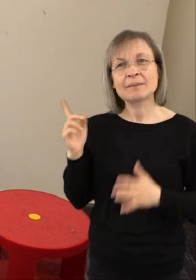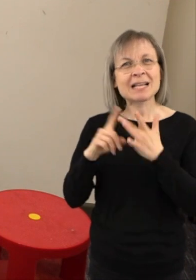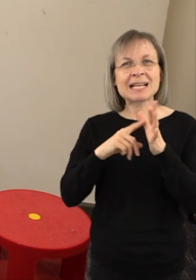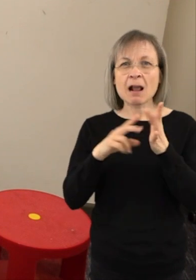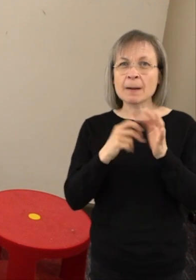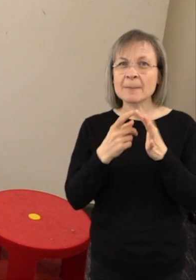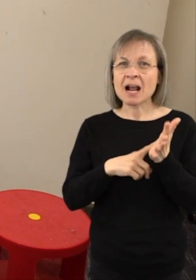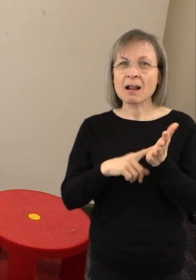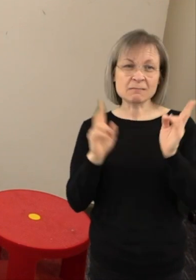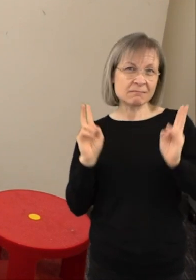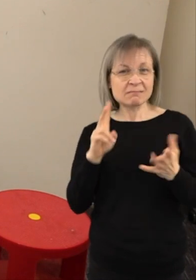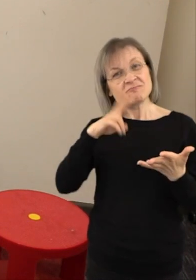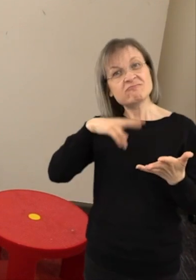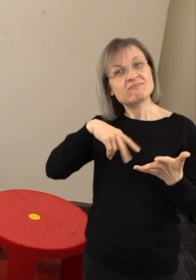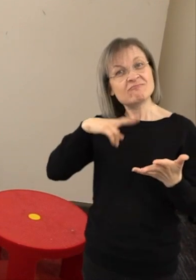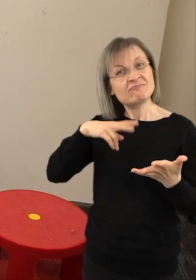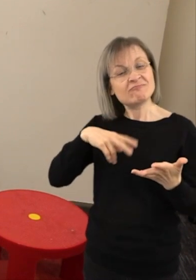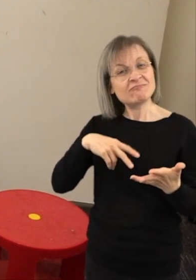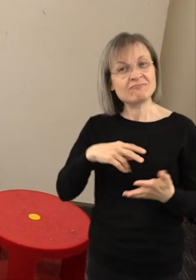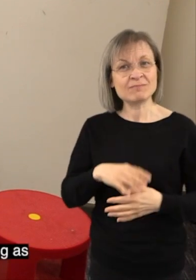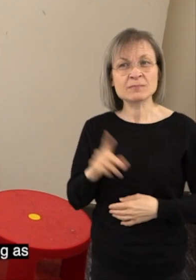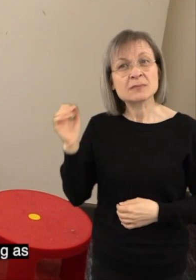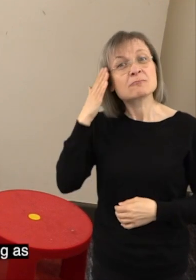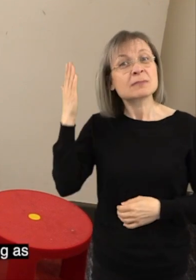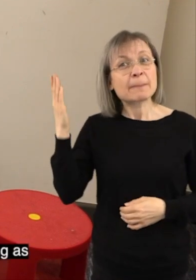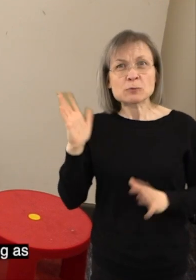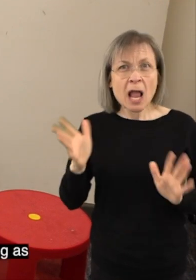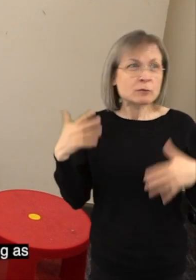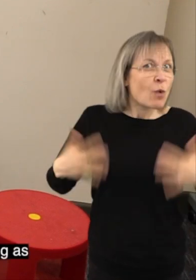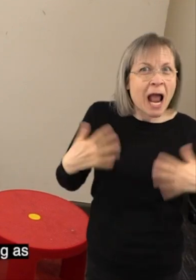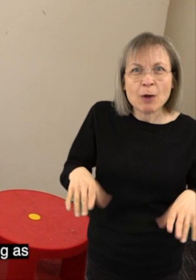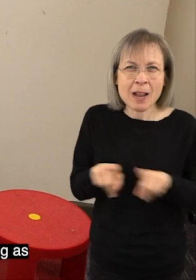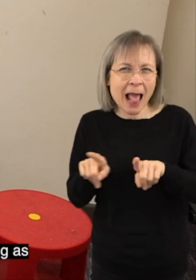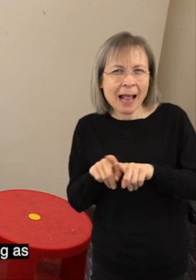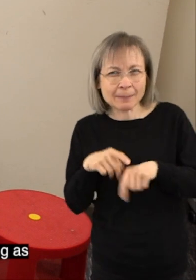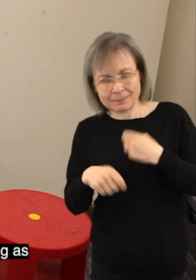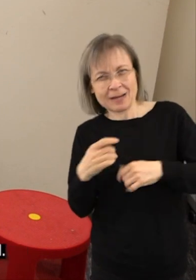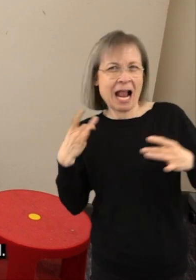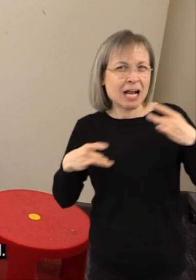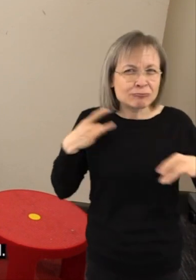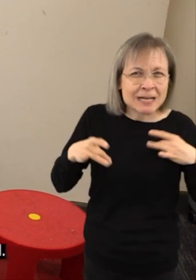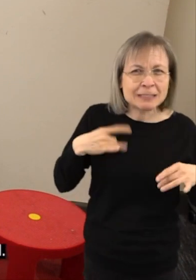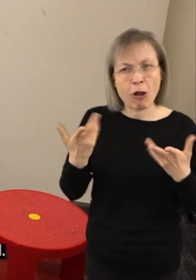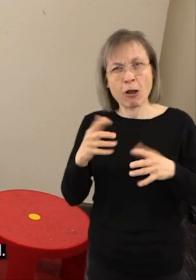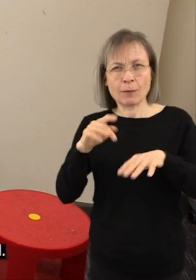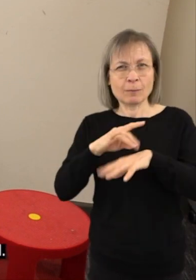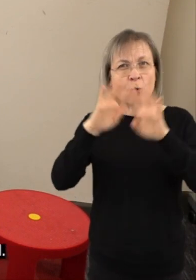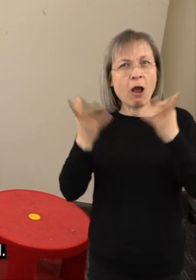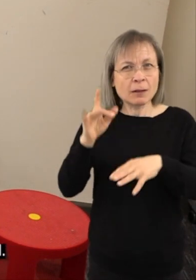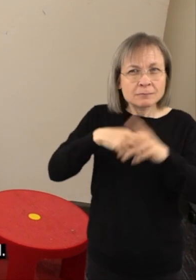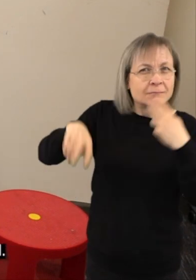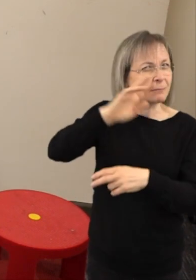For Ian Bell, reading in his armchair, dreams don't always have to be as amazing as being an actress or